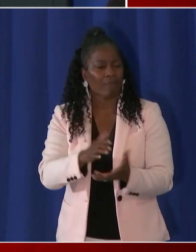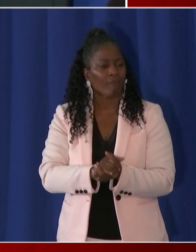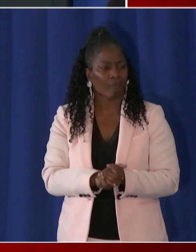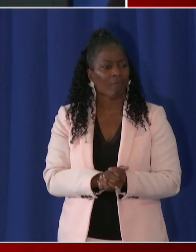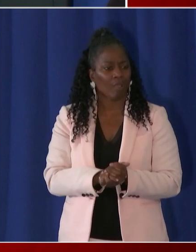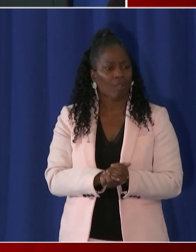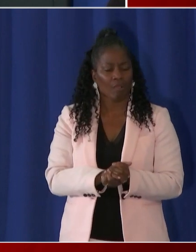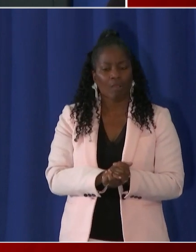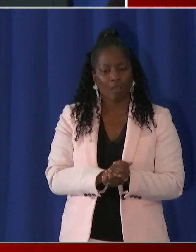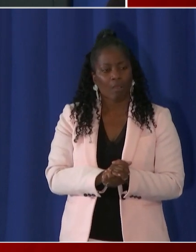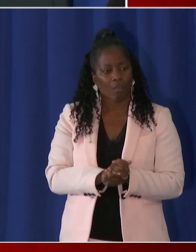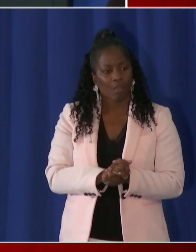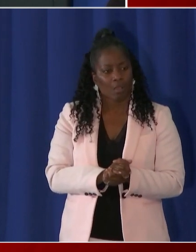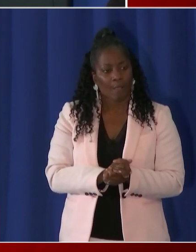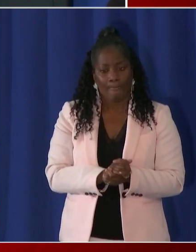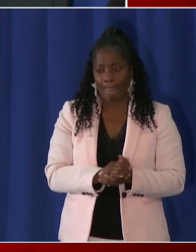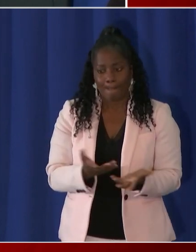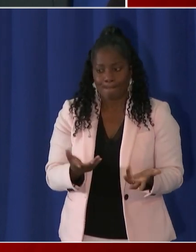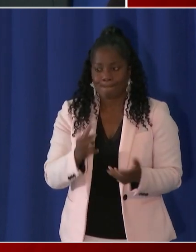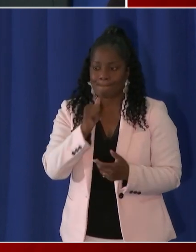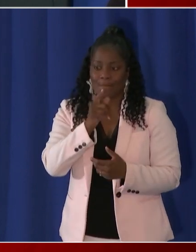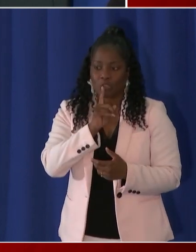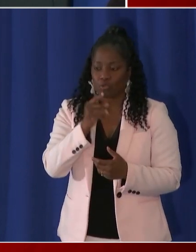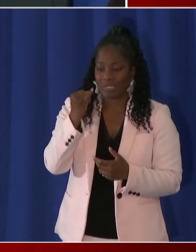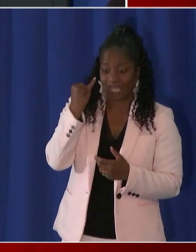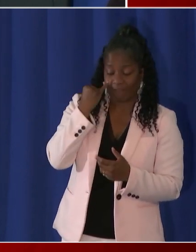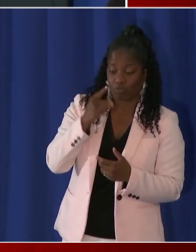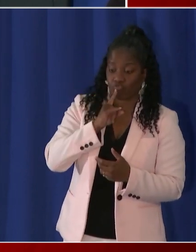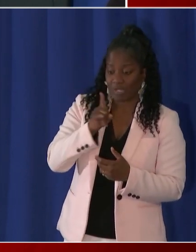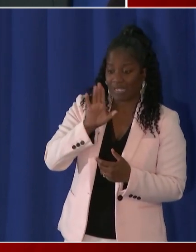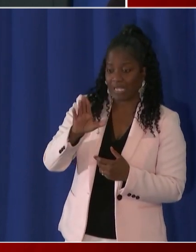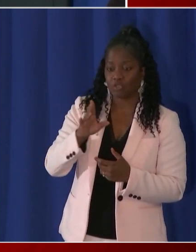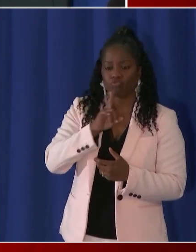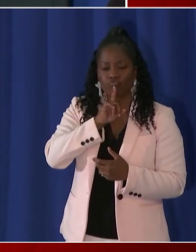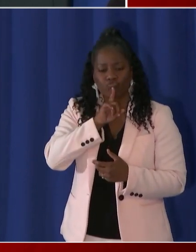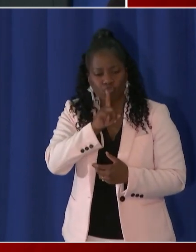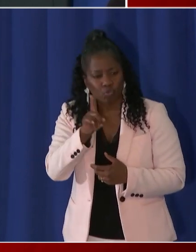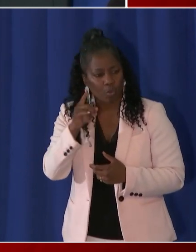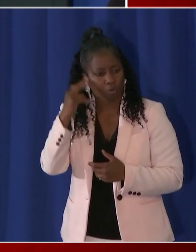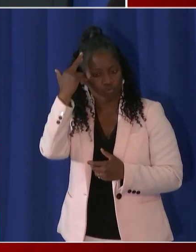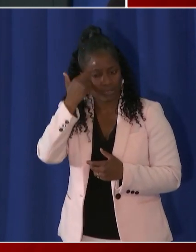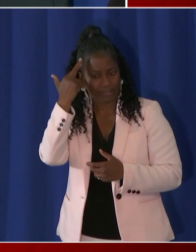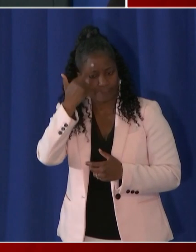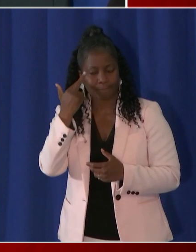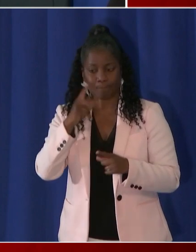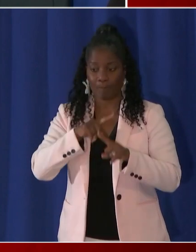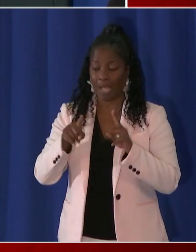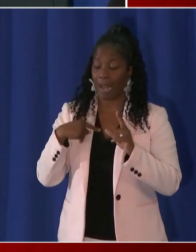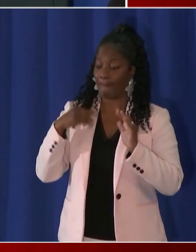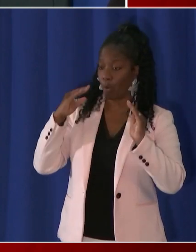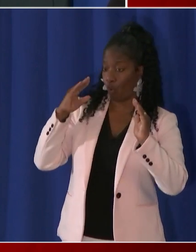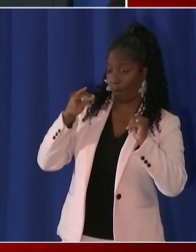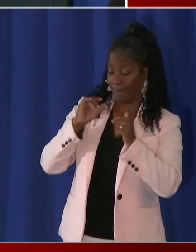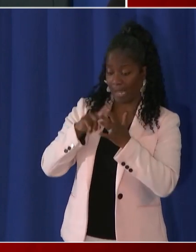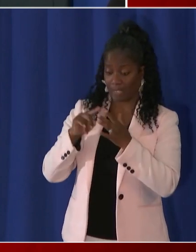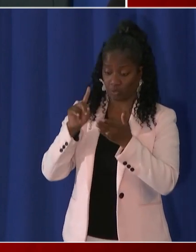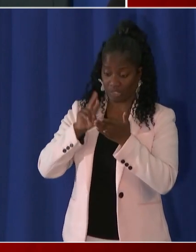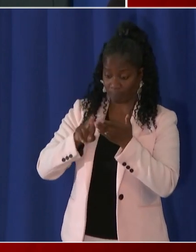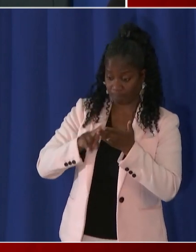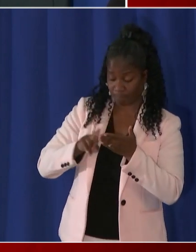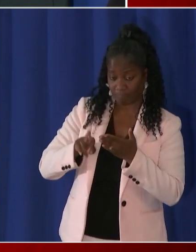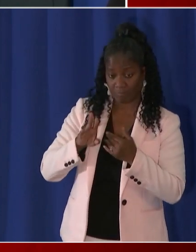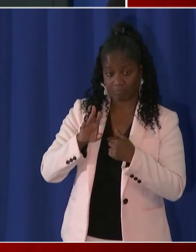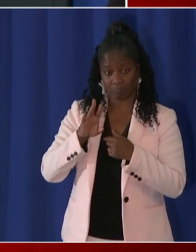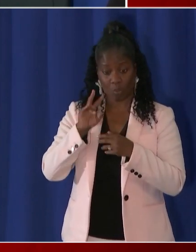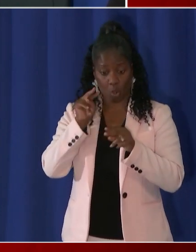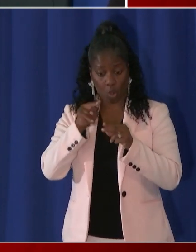point, you know, if that is really his, you know, his true motive. I'm hoping that as we exploit his devices and